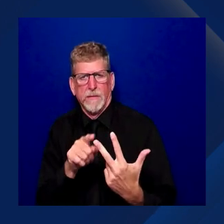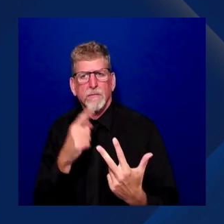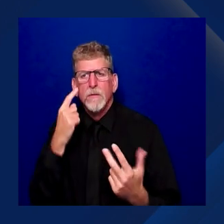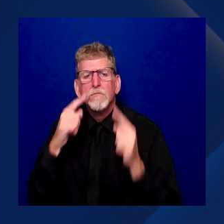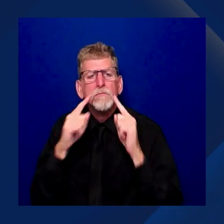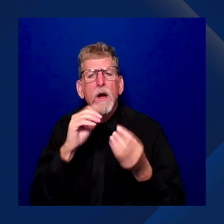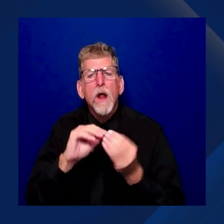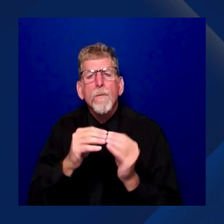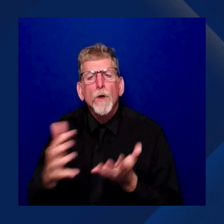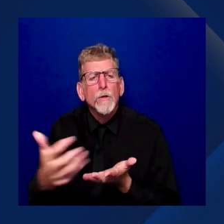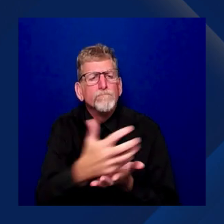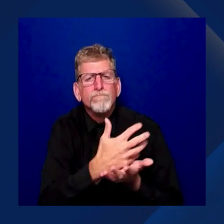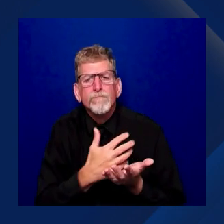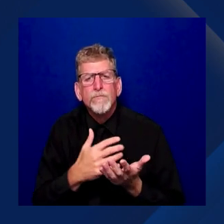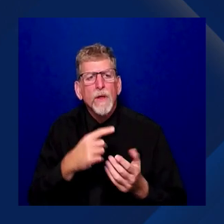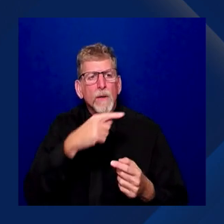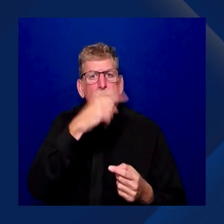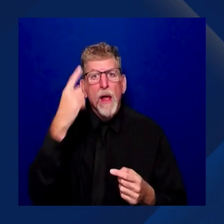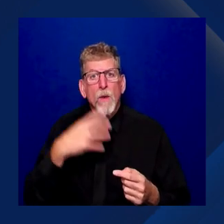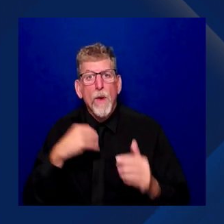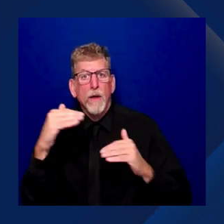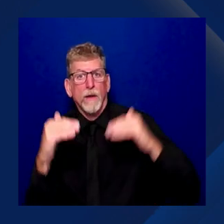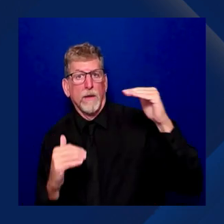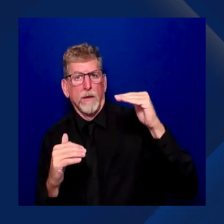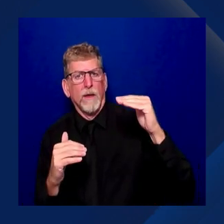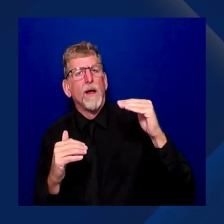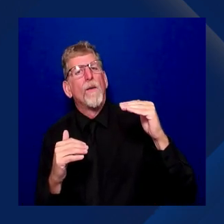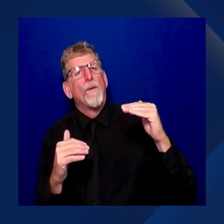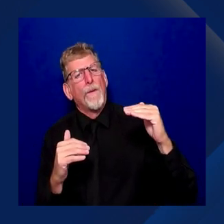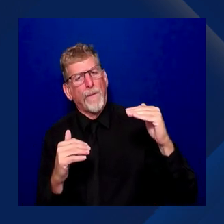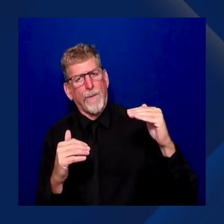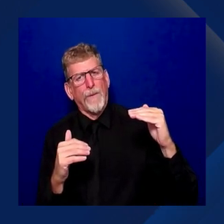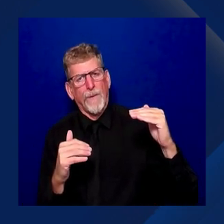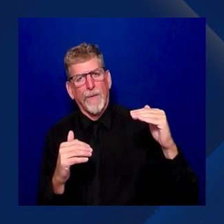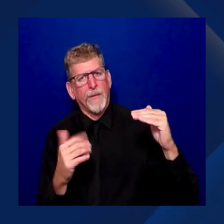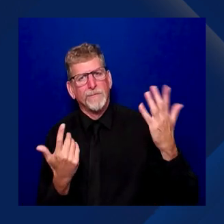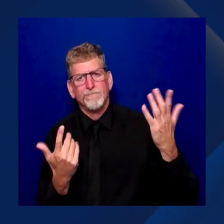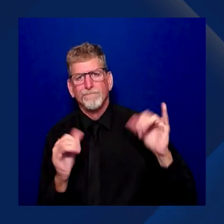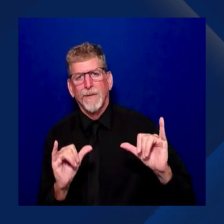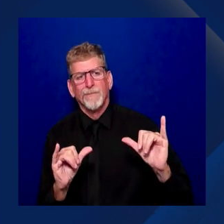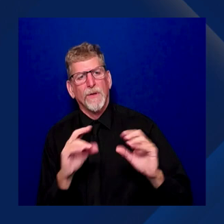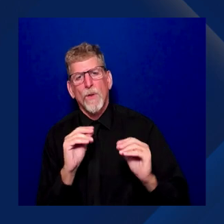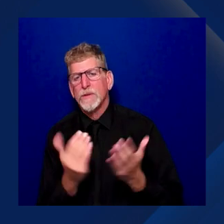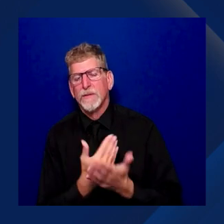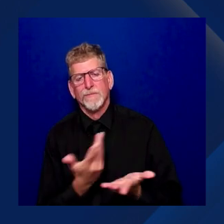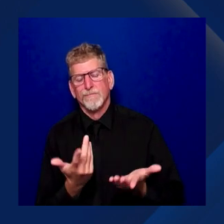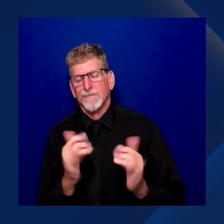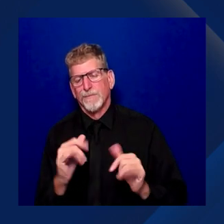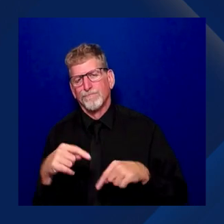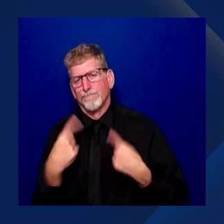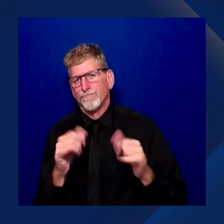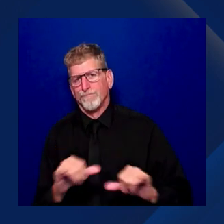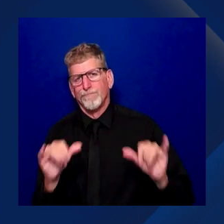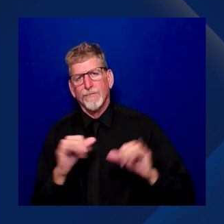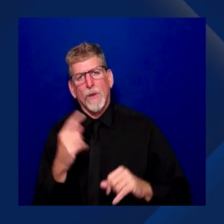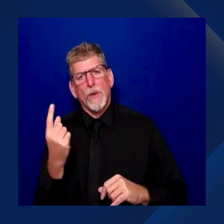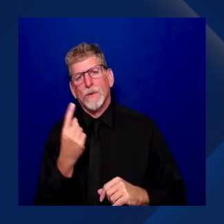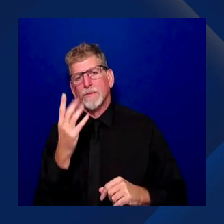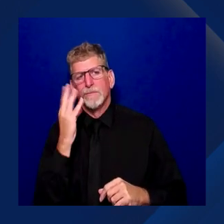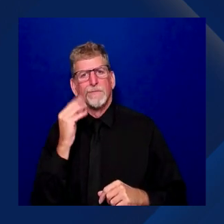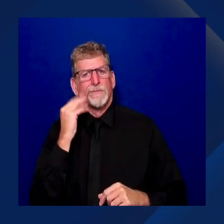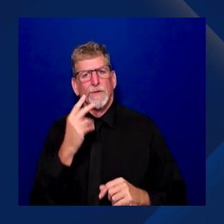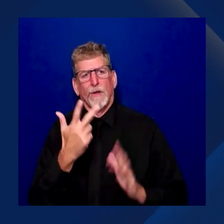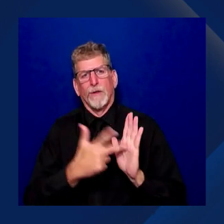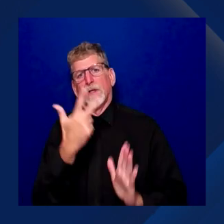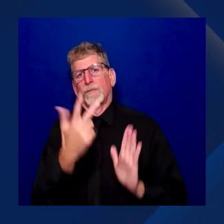and Louisiana is not different than the rest of the country, where Black women experience 3 to 4 times the rate of